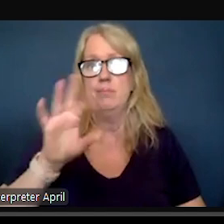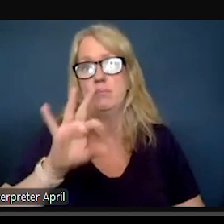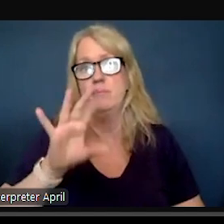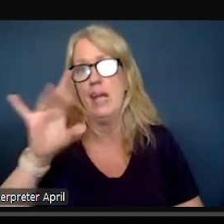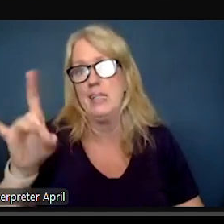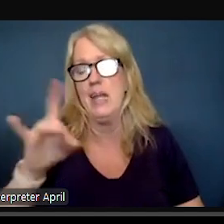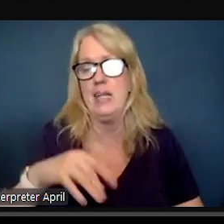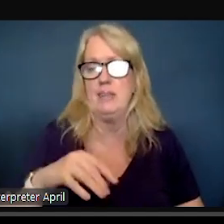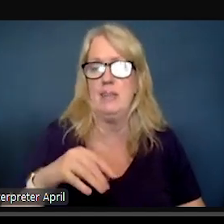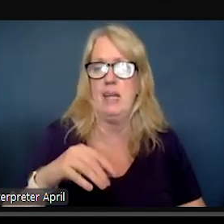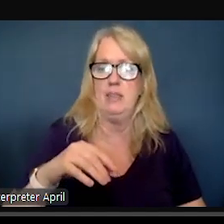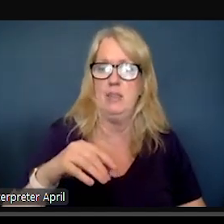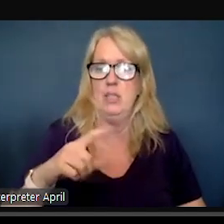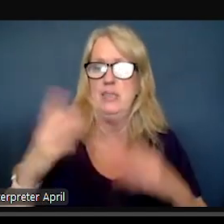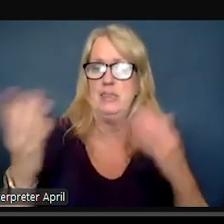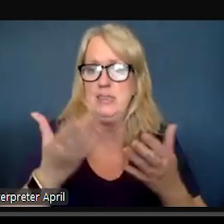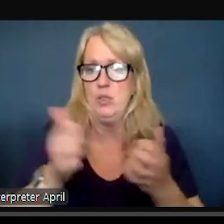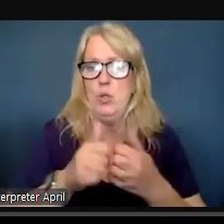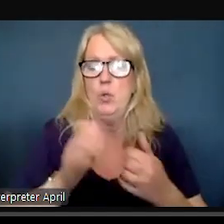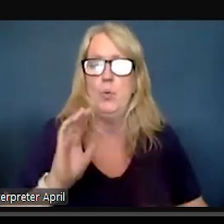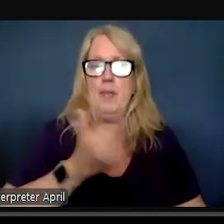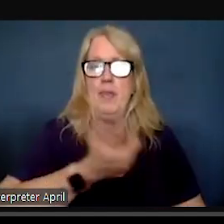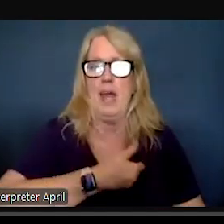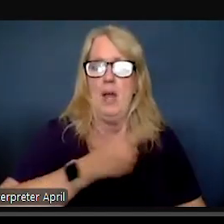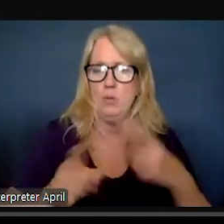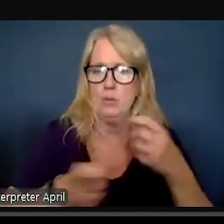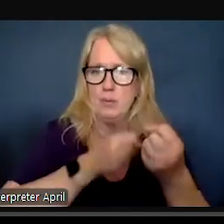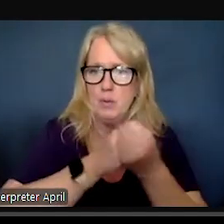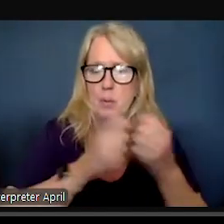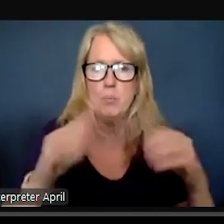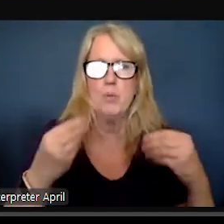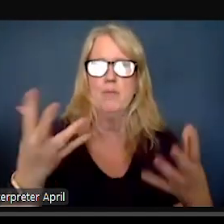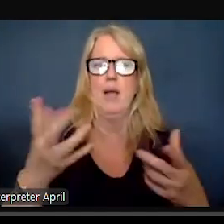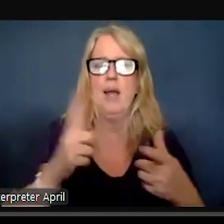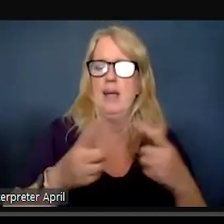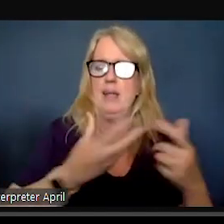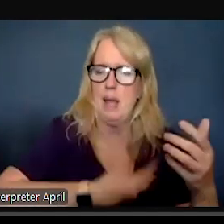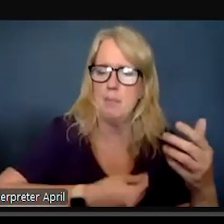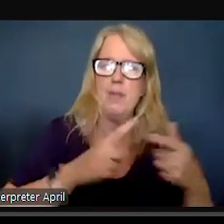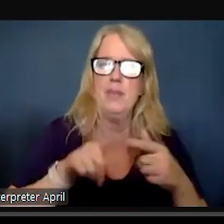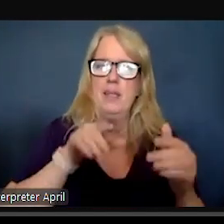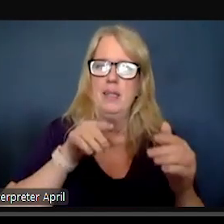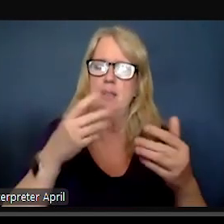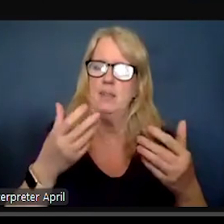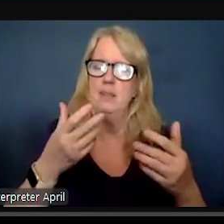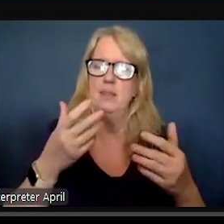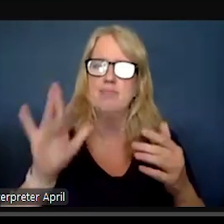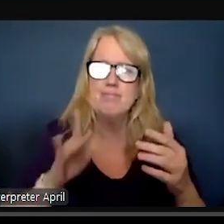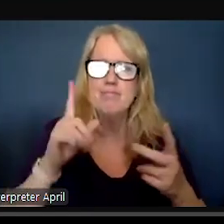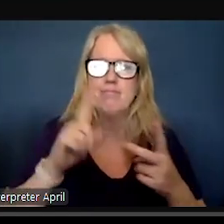988 here is here with our counselors to provide empathy, accessibility, and reliability.